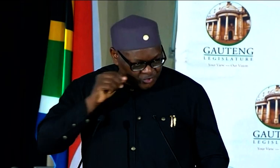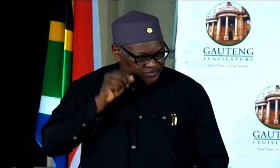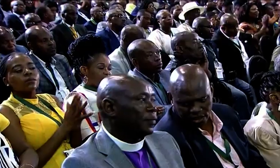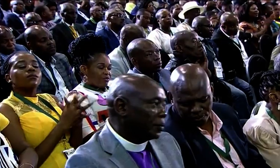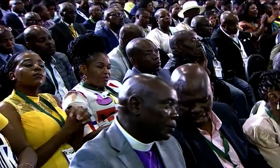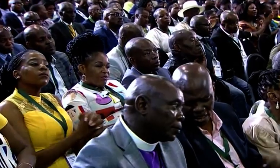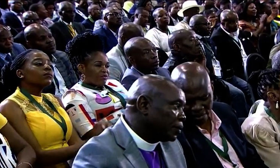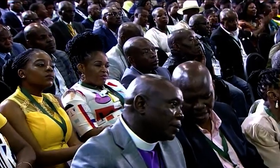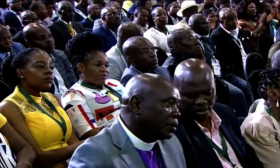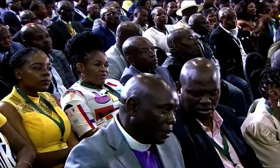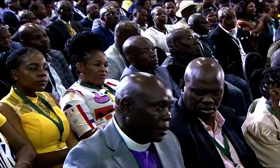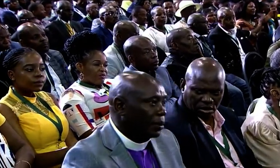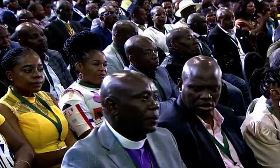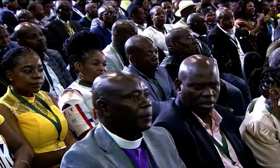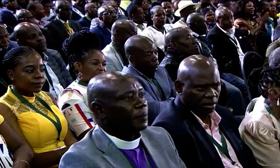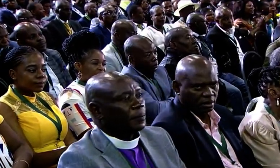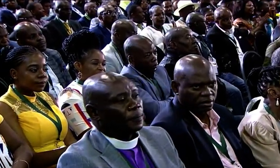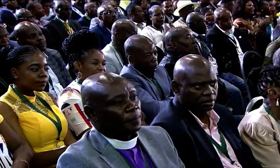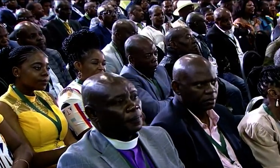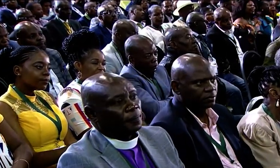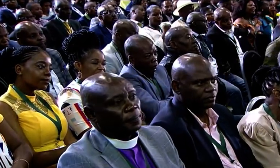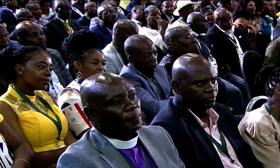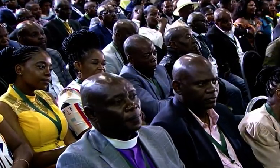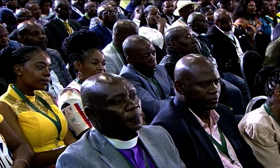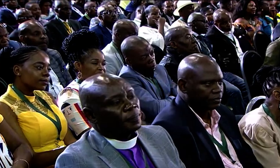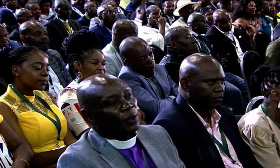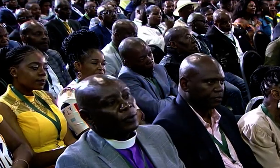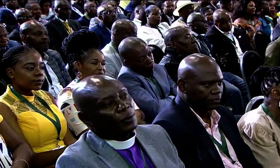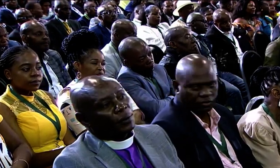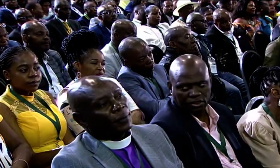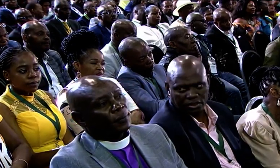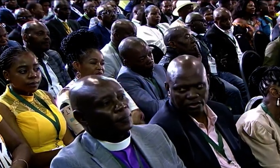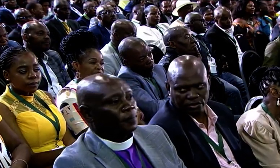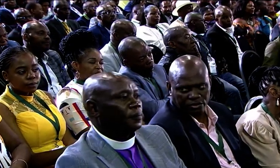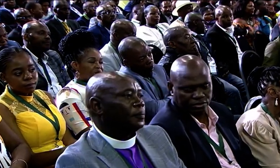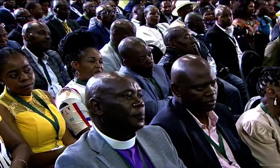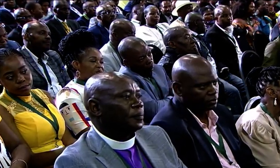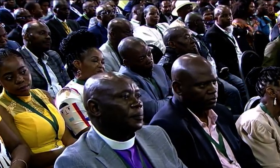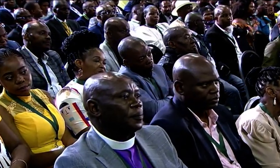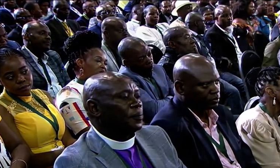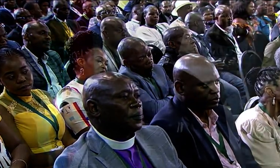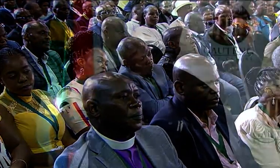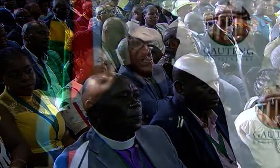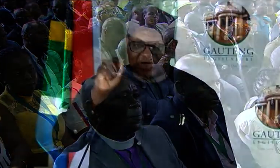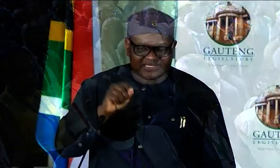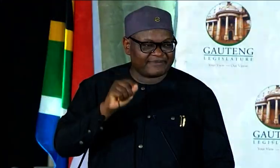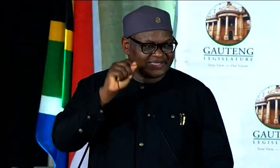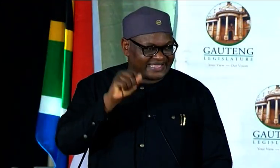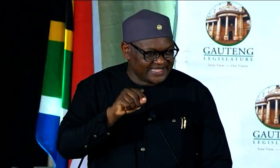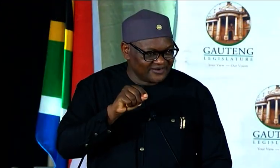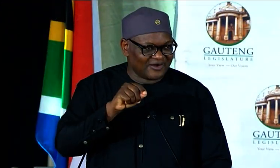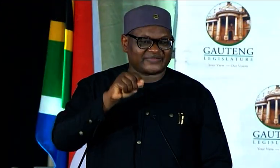and June this year, we will release 10,000 serviced sites. This 10,000 is only